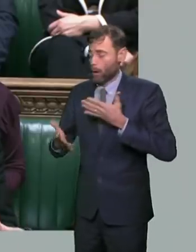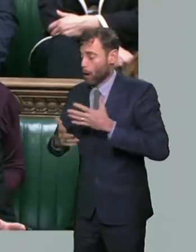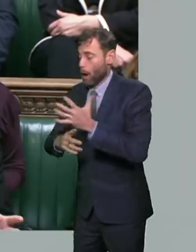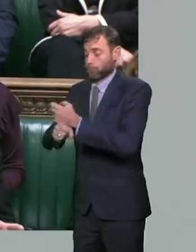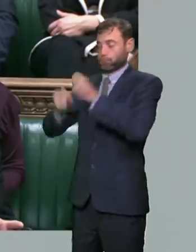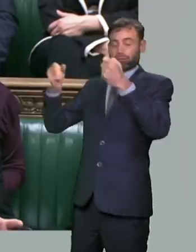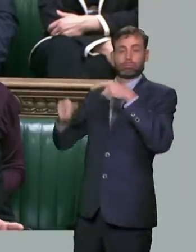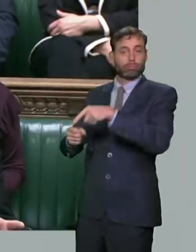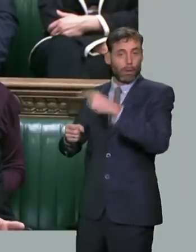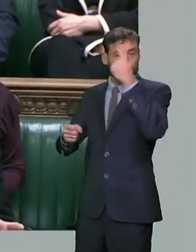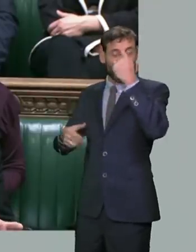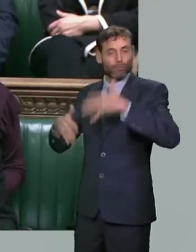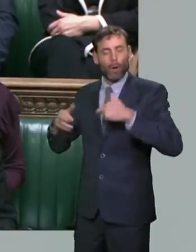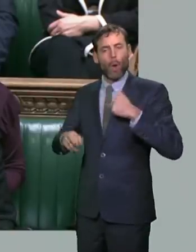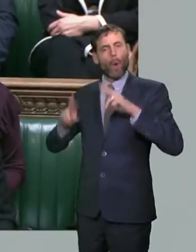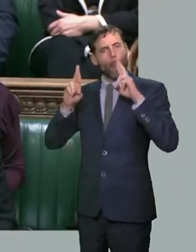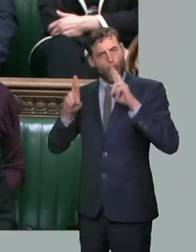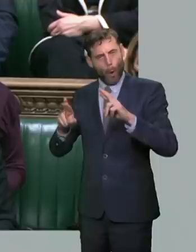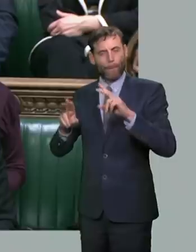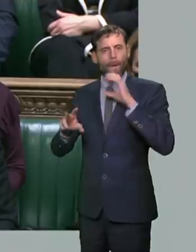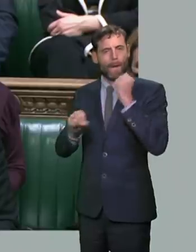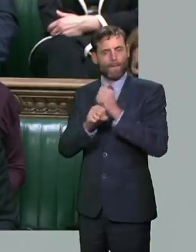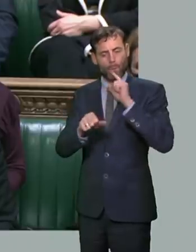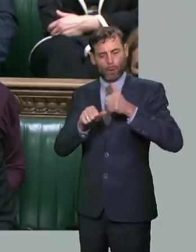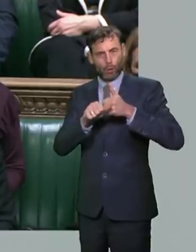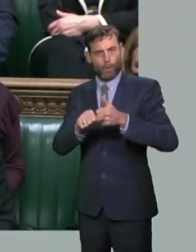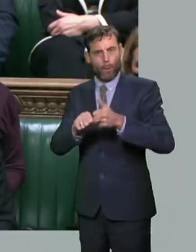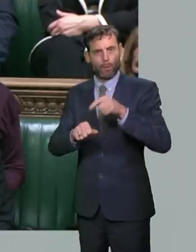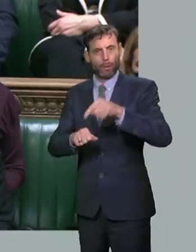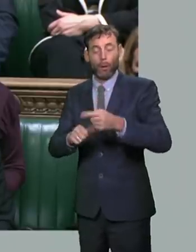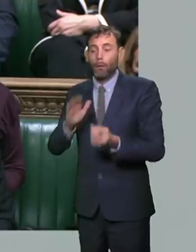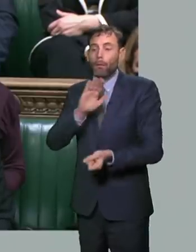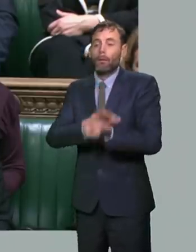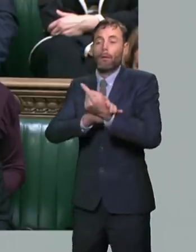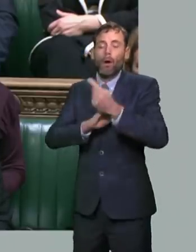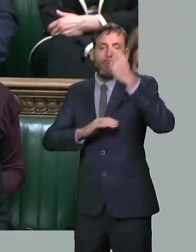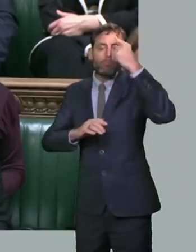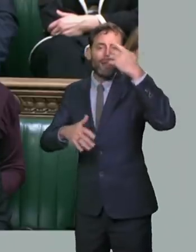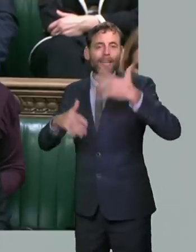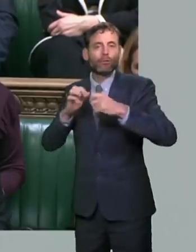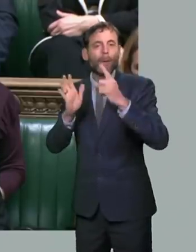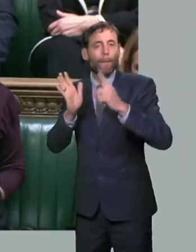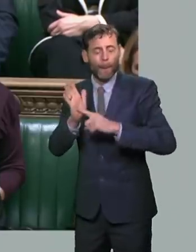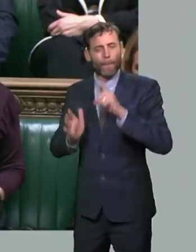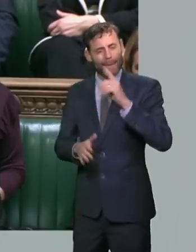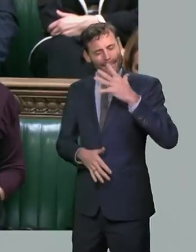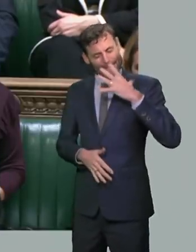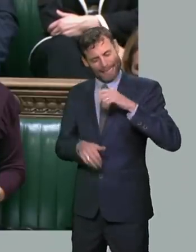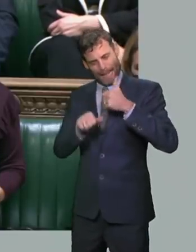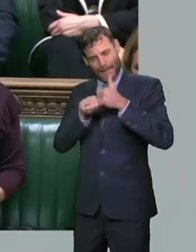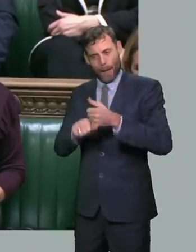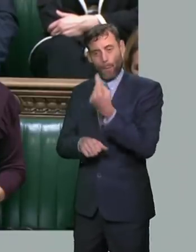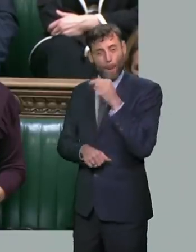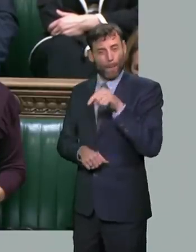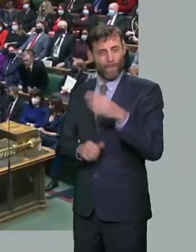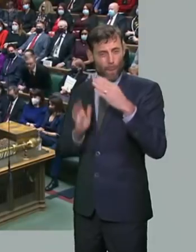going to back the acquired brain injury bill. But above all, we need a strategy to help the 1.4 million people in this country. Will he